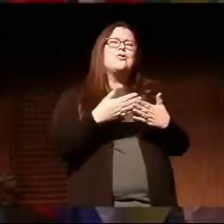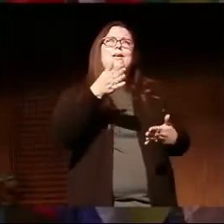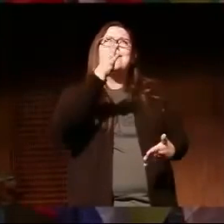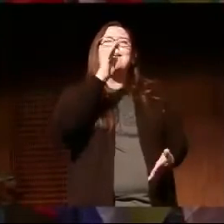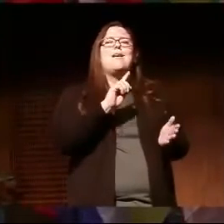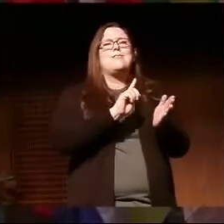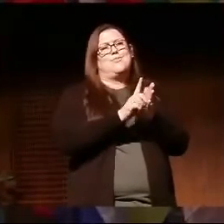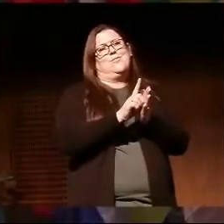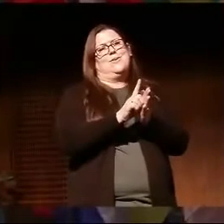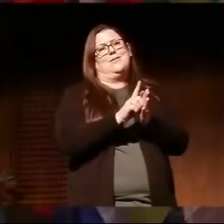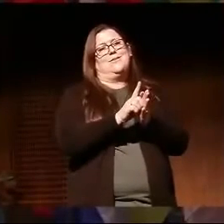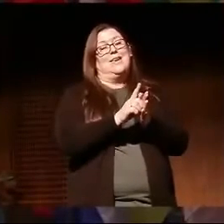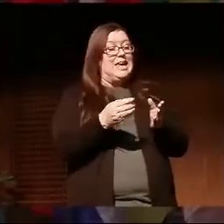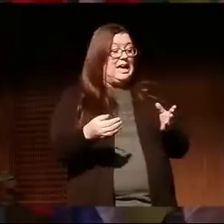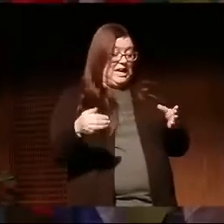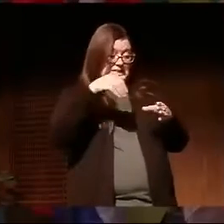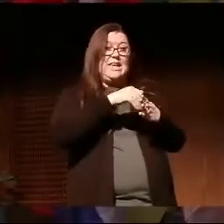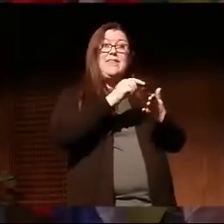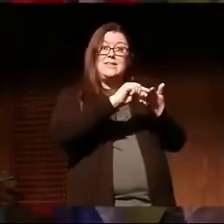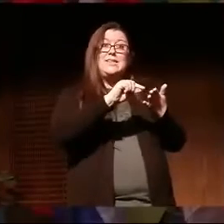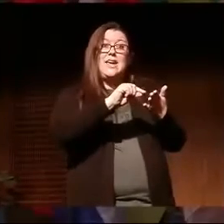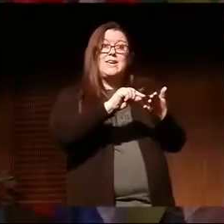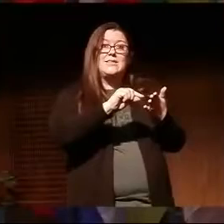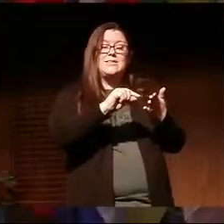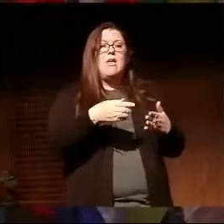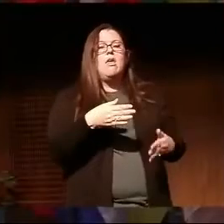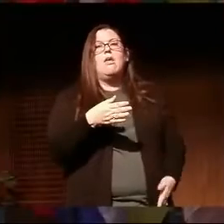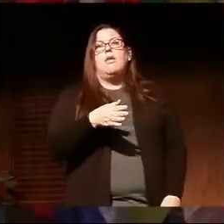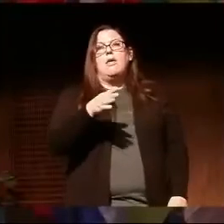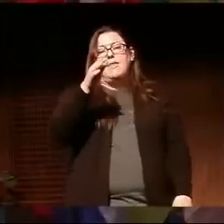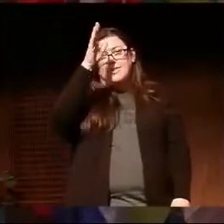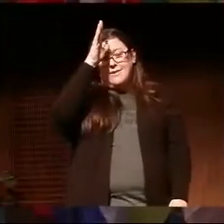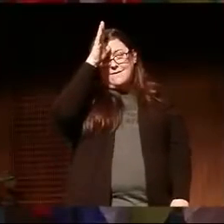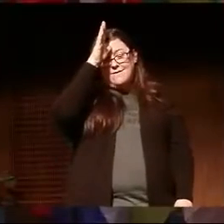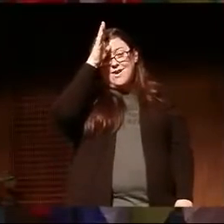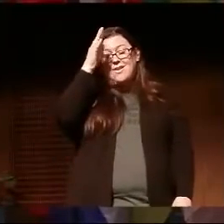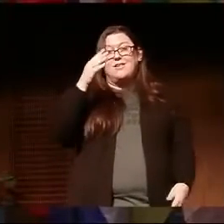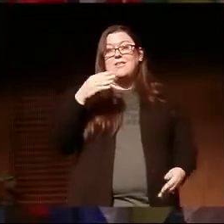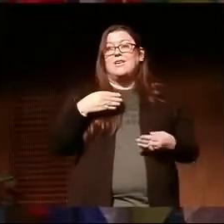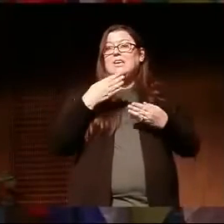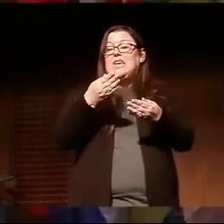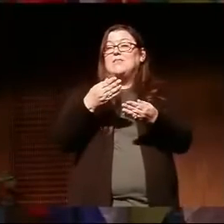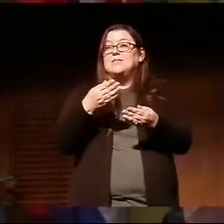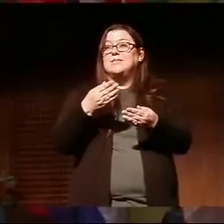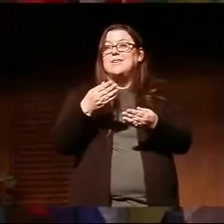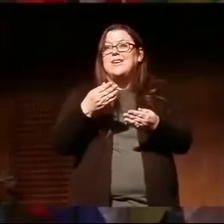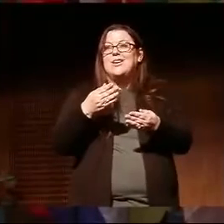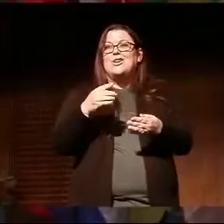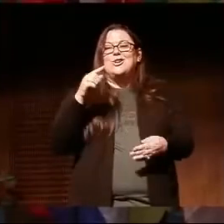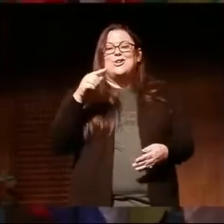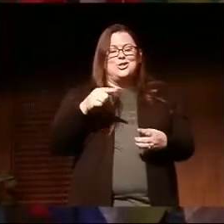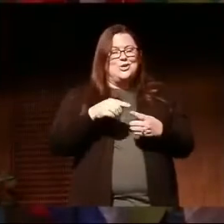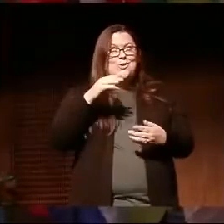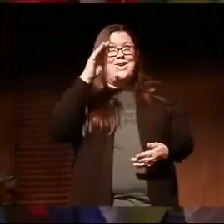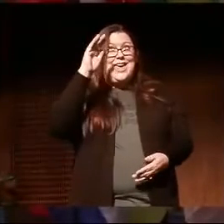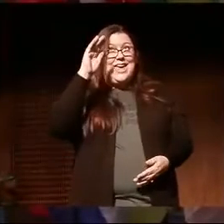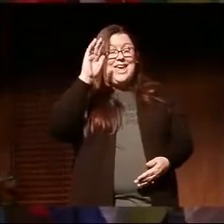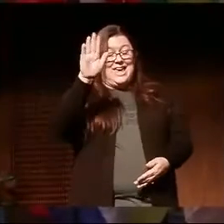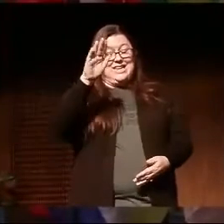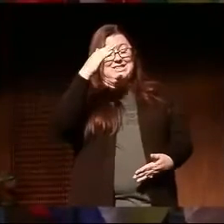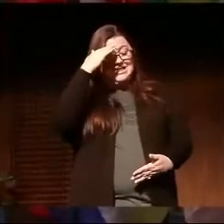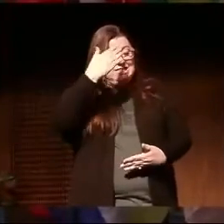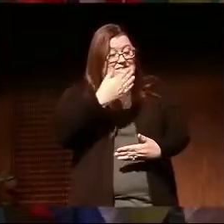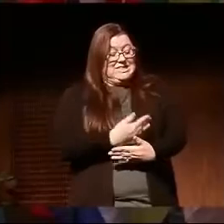The father gives to his beloved son a good God moment. On the way to see this daughter who's